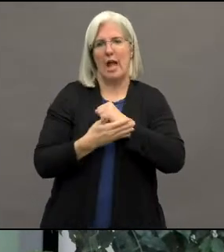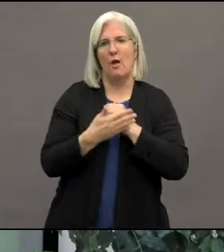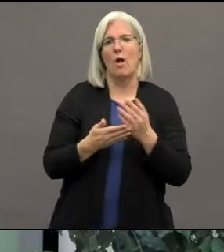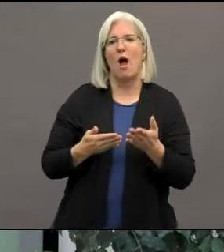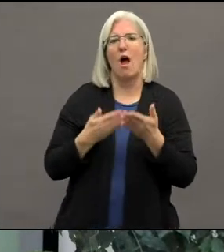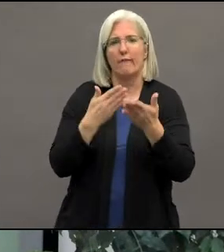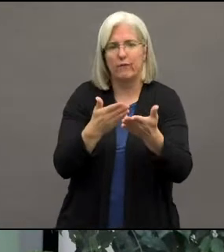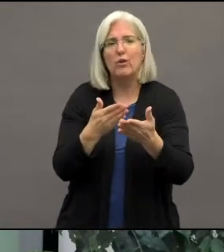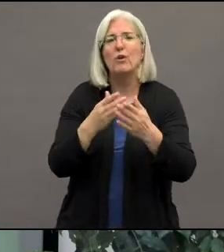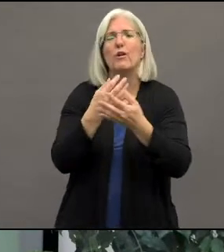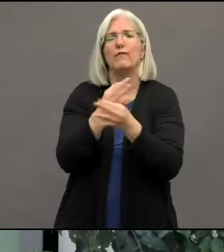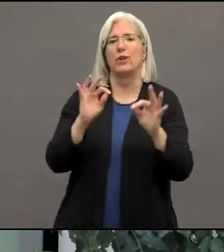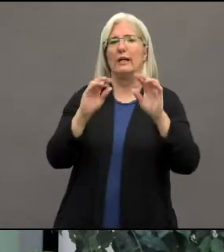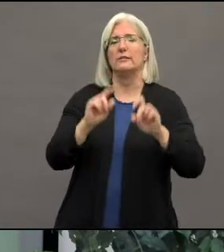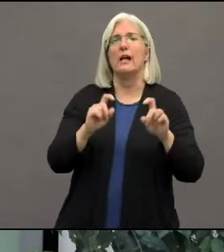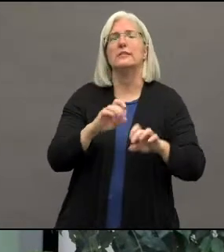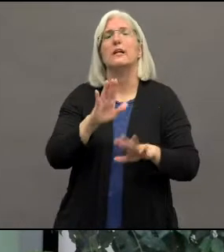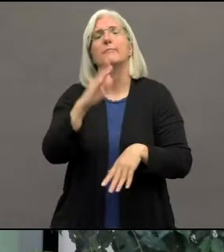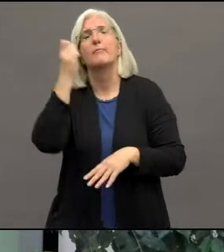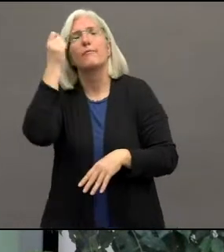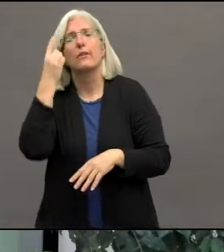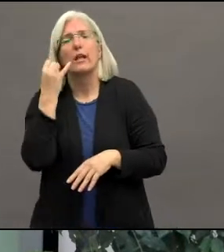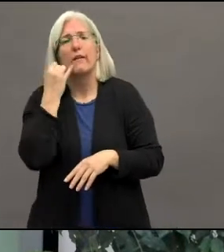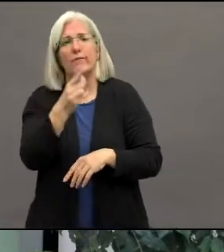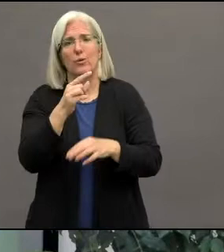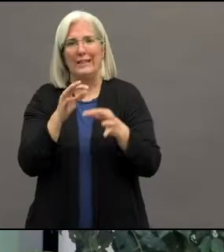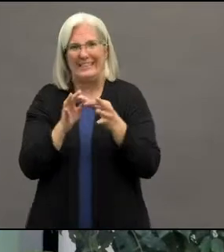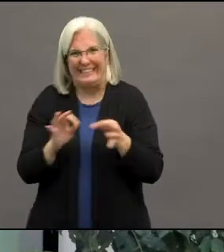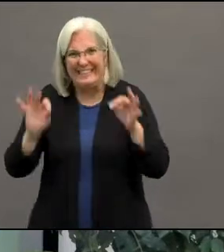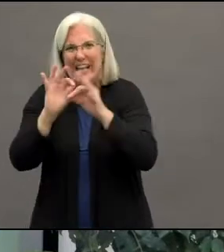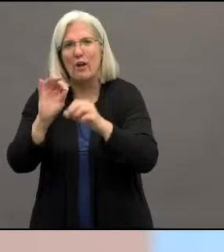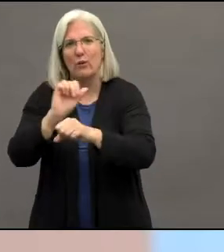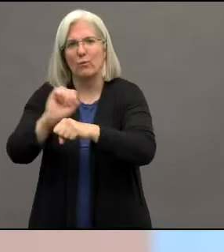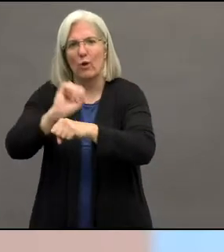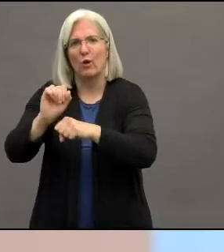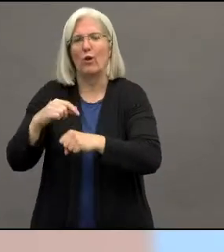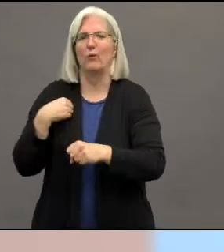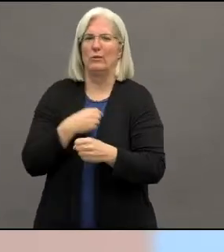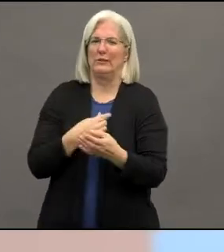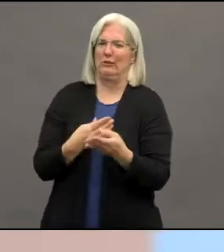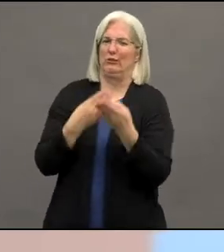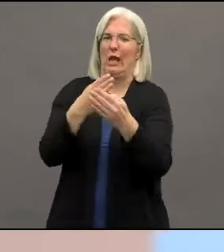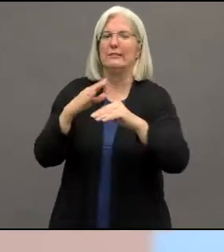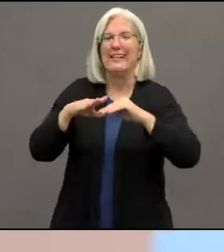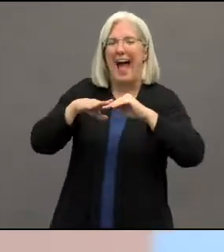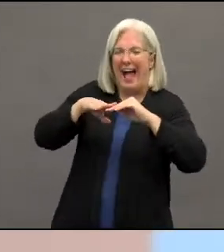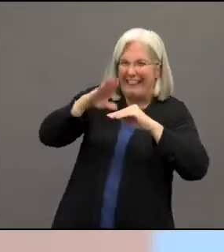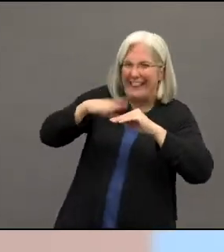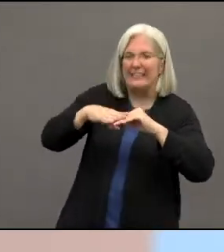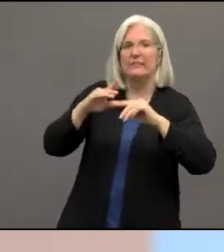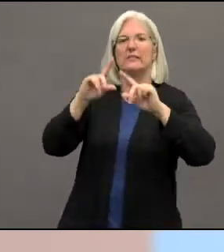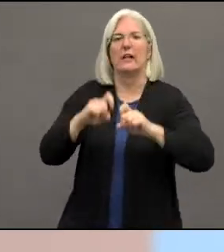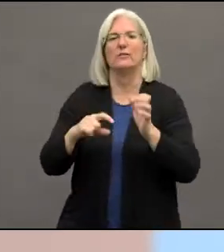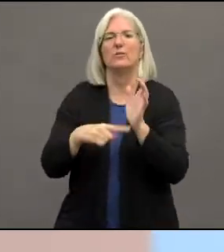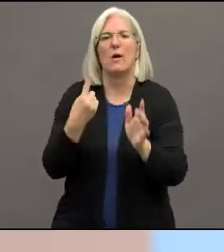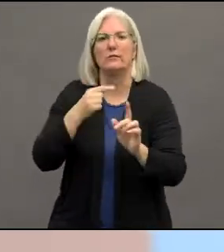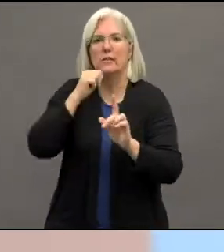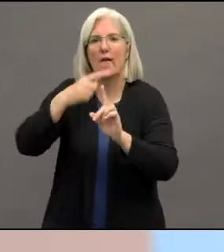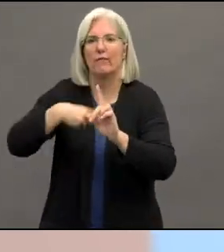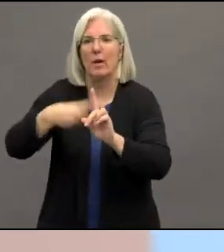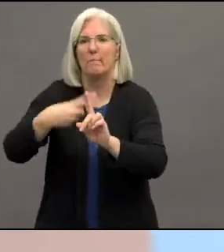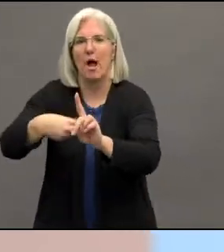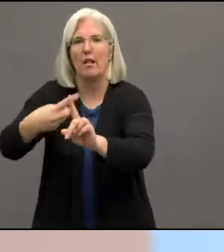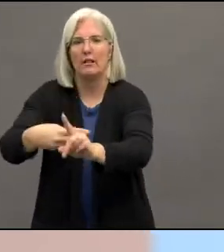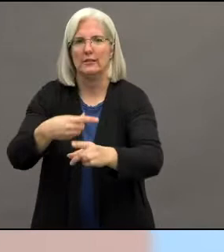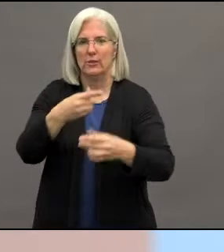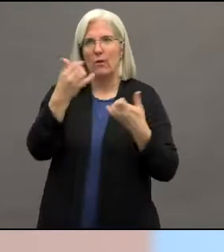we highly encourage you to get tested at least once a month. It is important to know your status, to know what we are exposing others